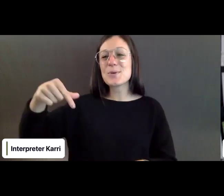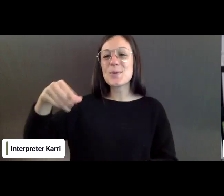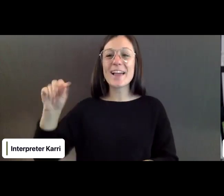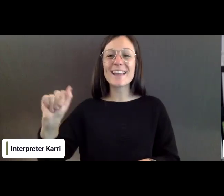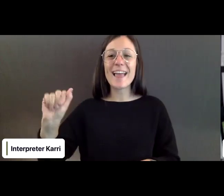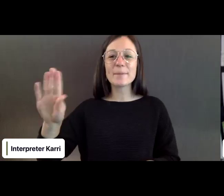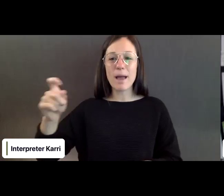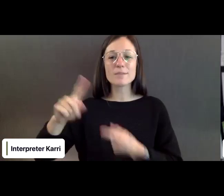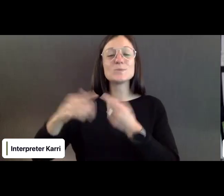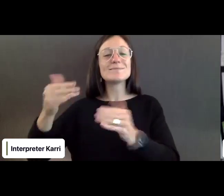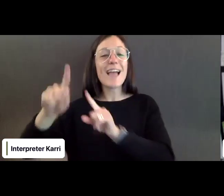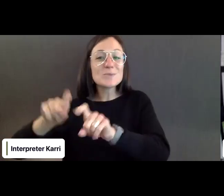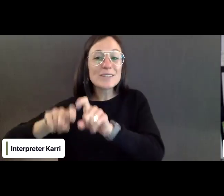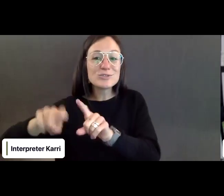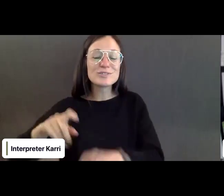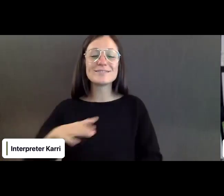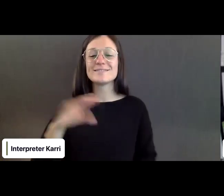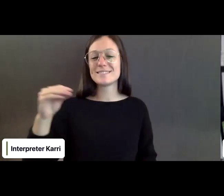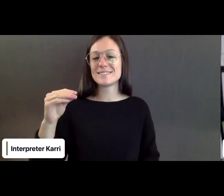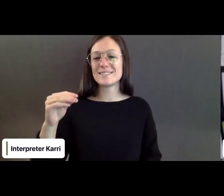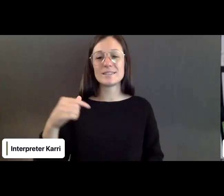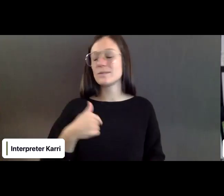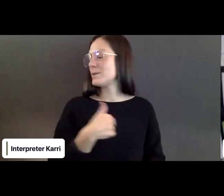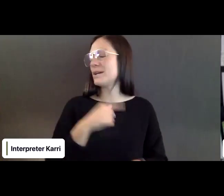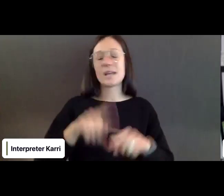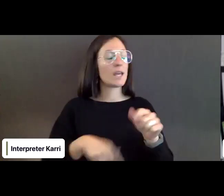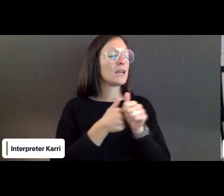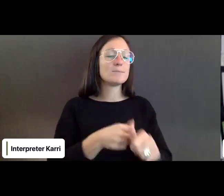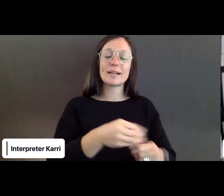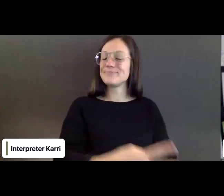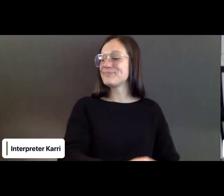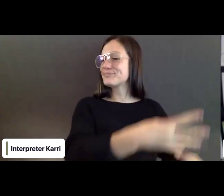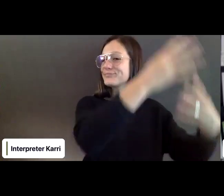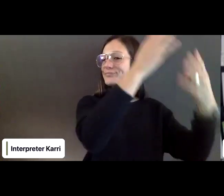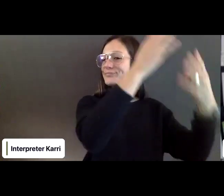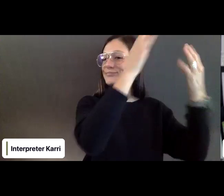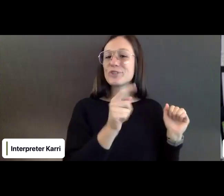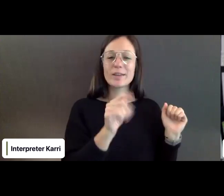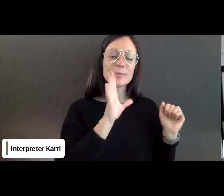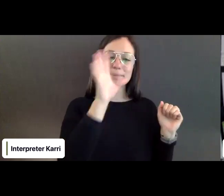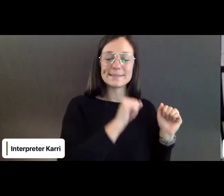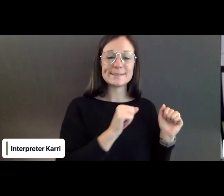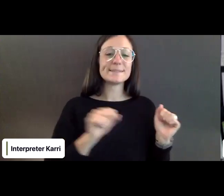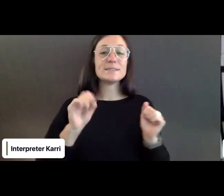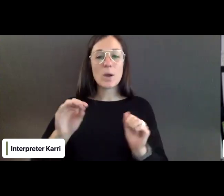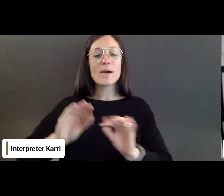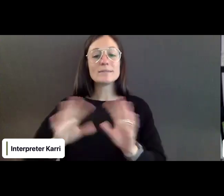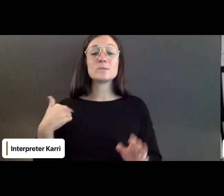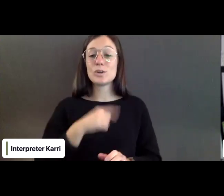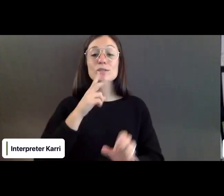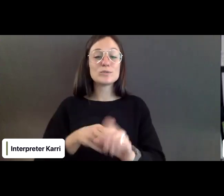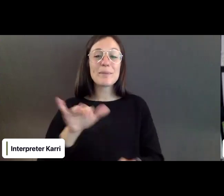ask questions, because I'm not going to be able to keep track of them here in the chat, obviously. But we are joined by